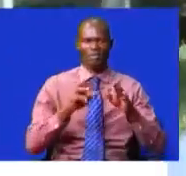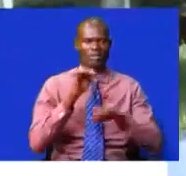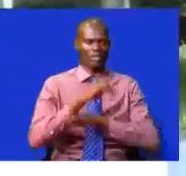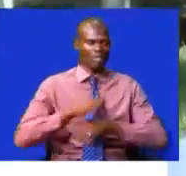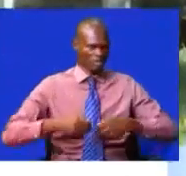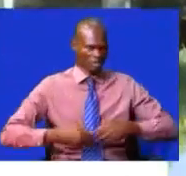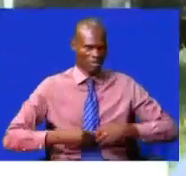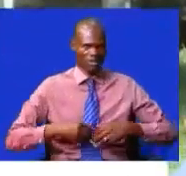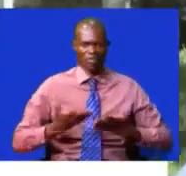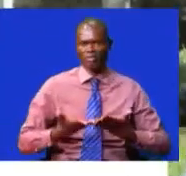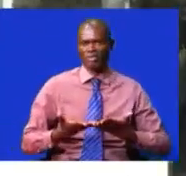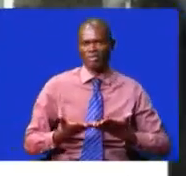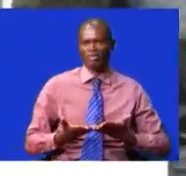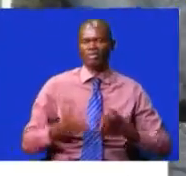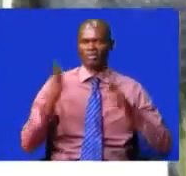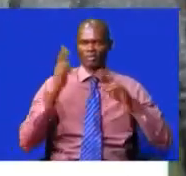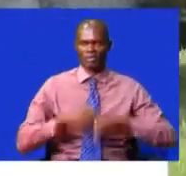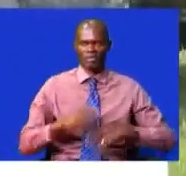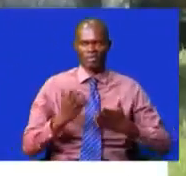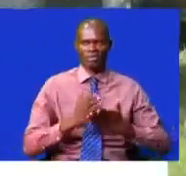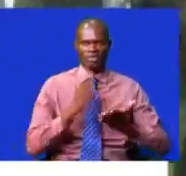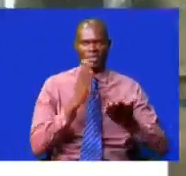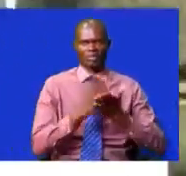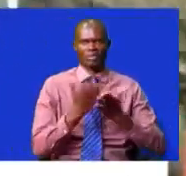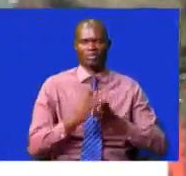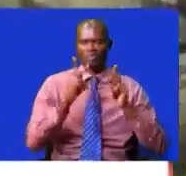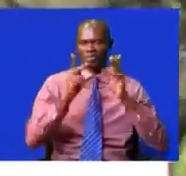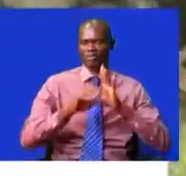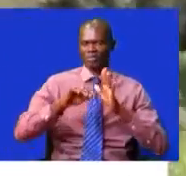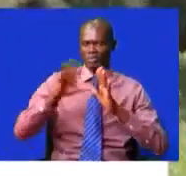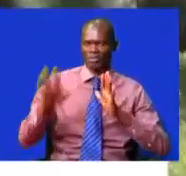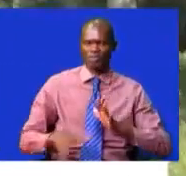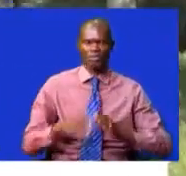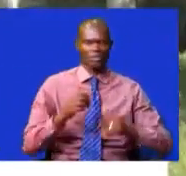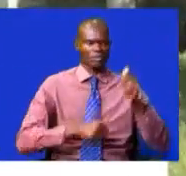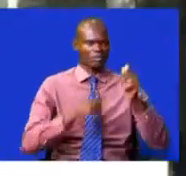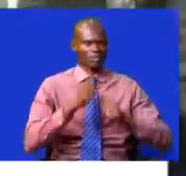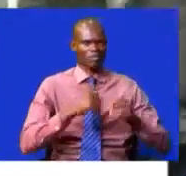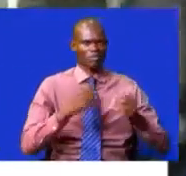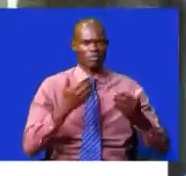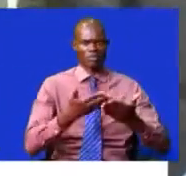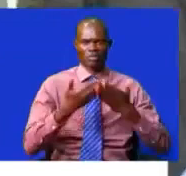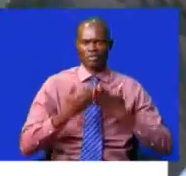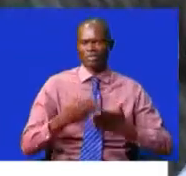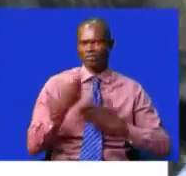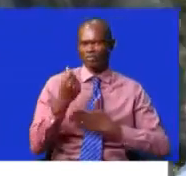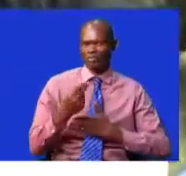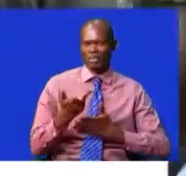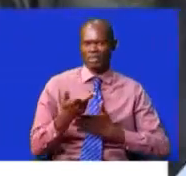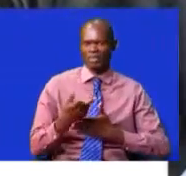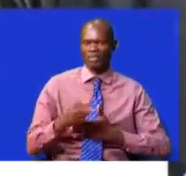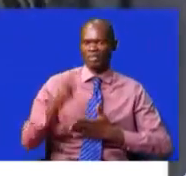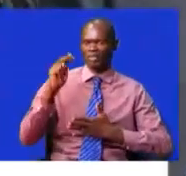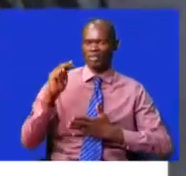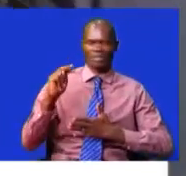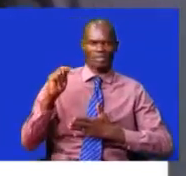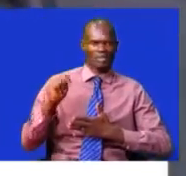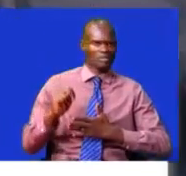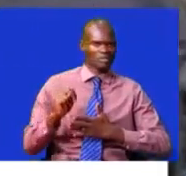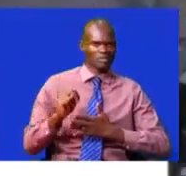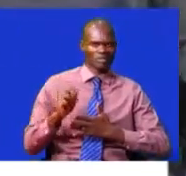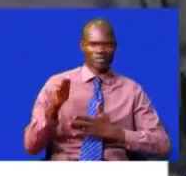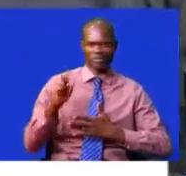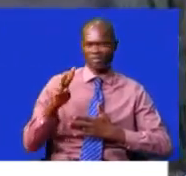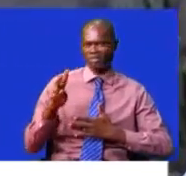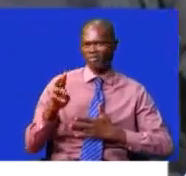matin. Kisumu county en achiel kuom counties mano koyudo disbursement mar Navcdp, a program mabedo funded